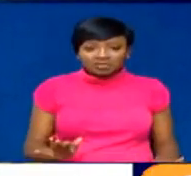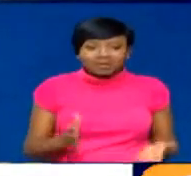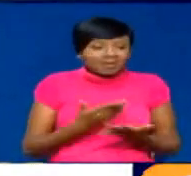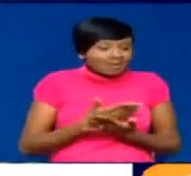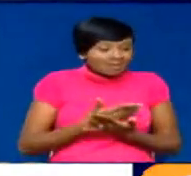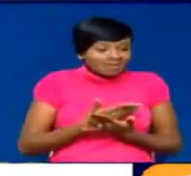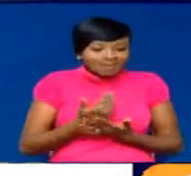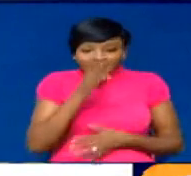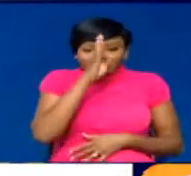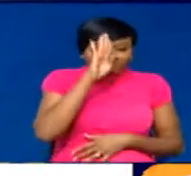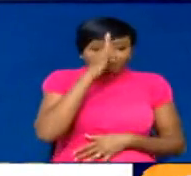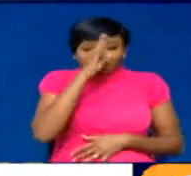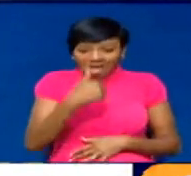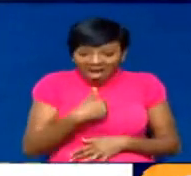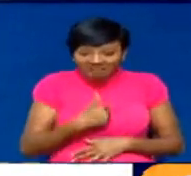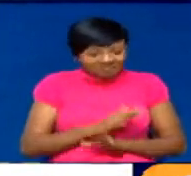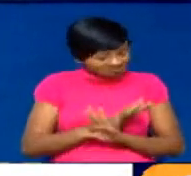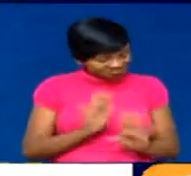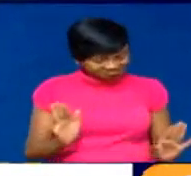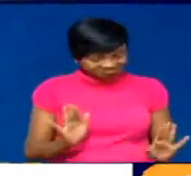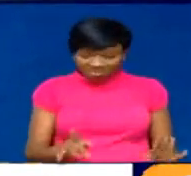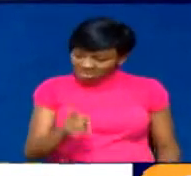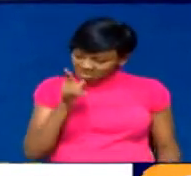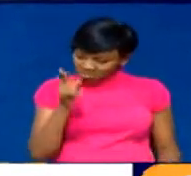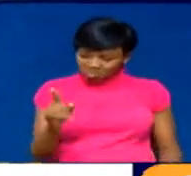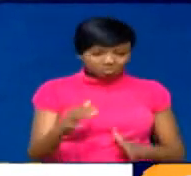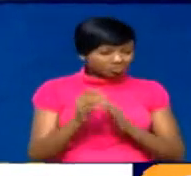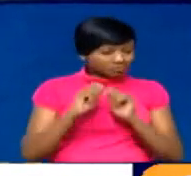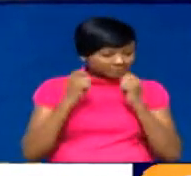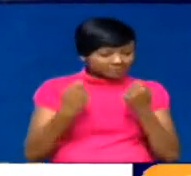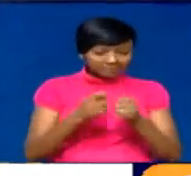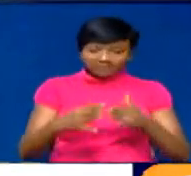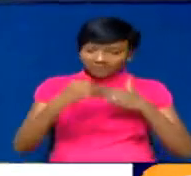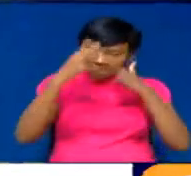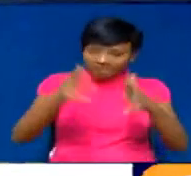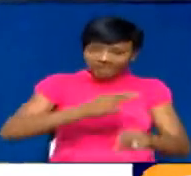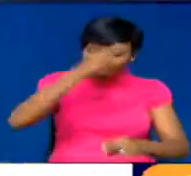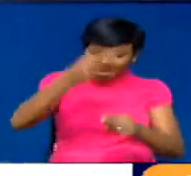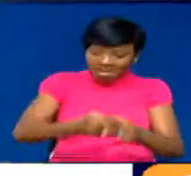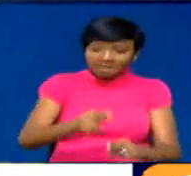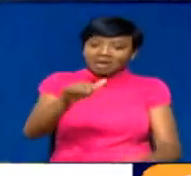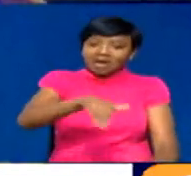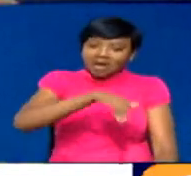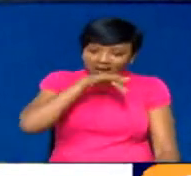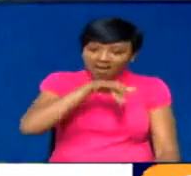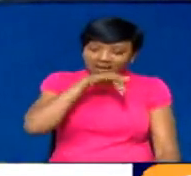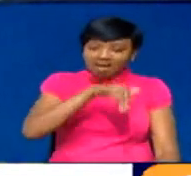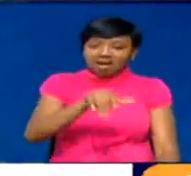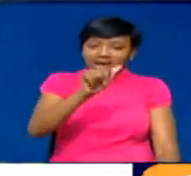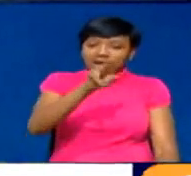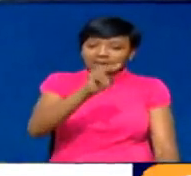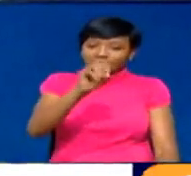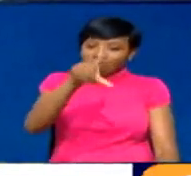any doubt that we have a team leader. We have a team leader in the name of Raila